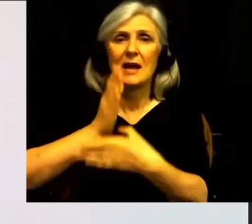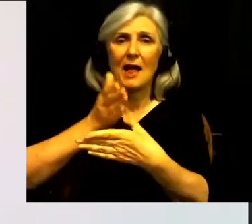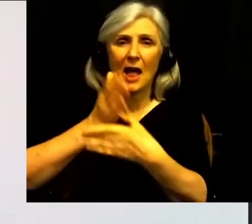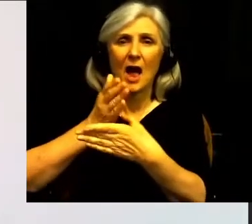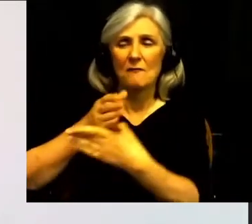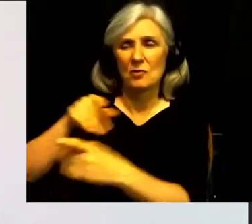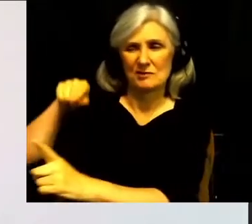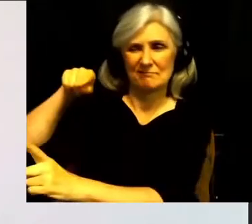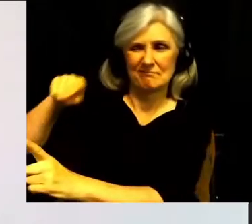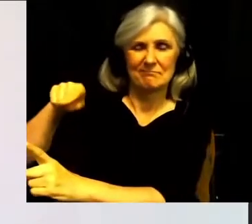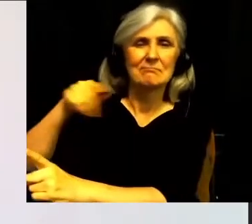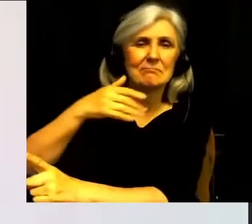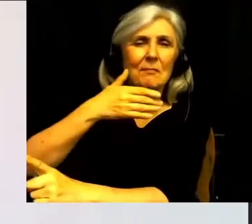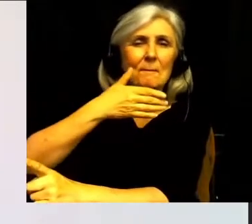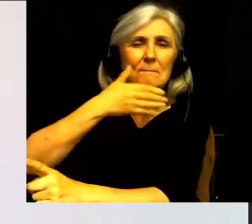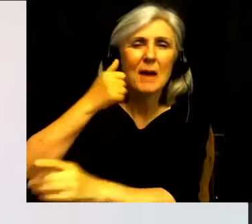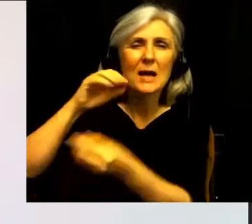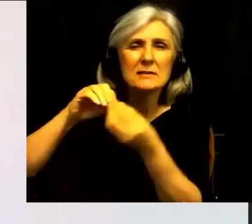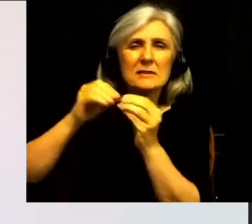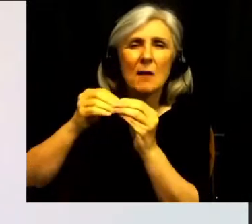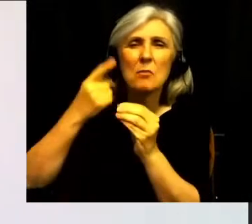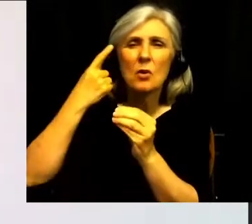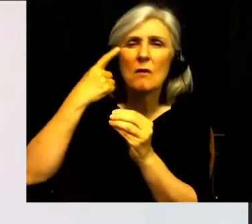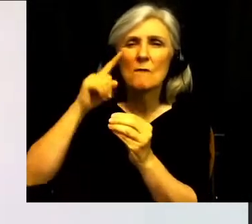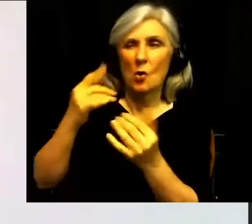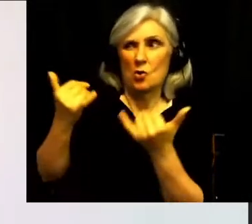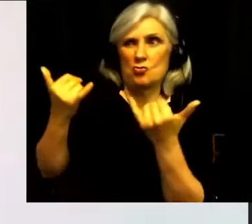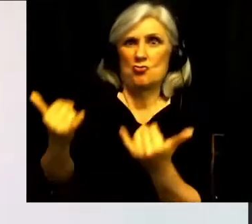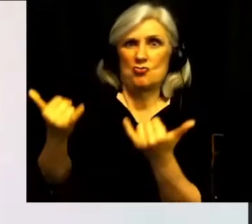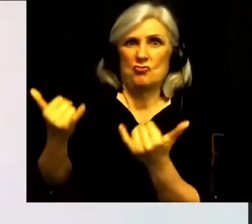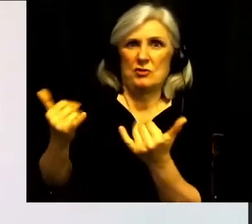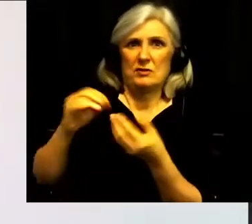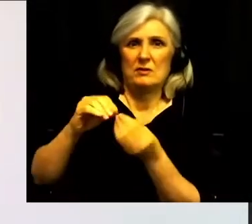picture of what is happening at current times.